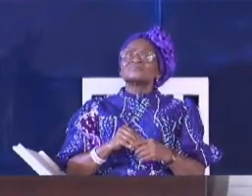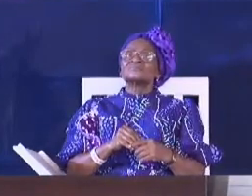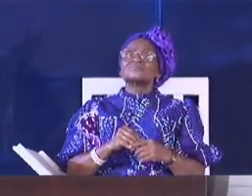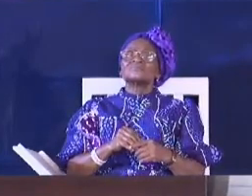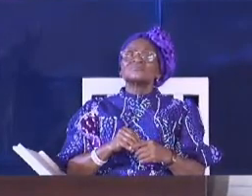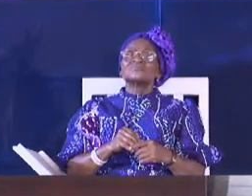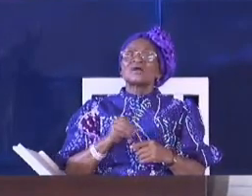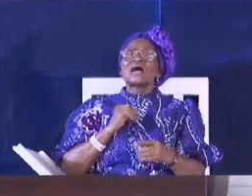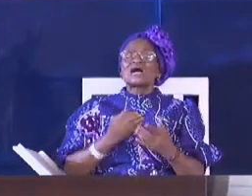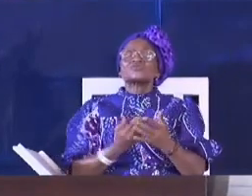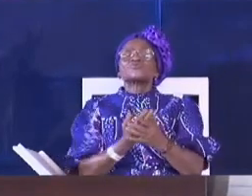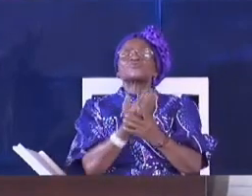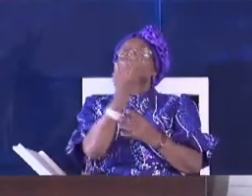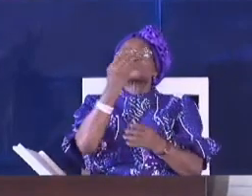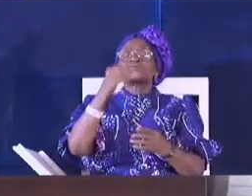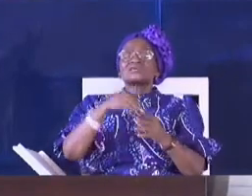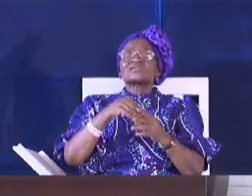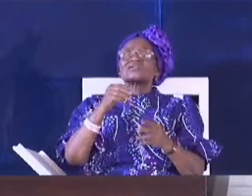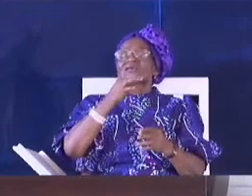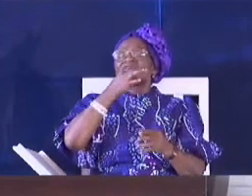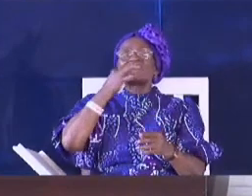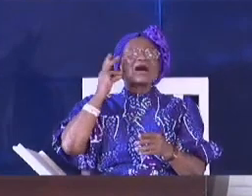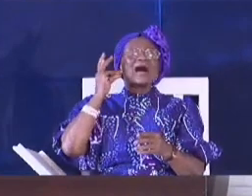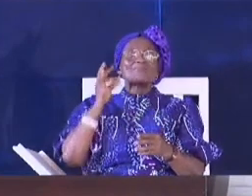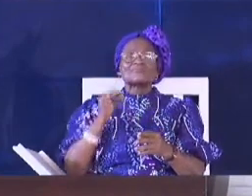I grew up in the farm.